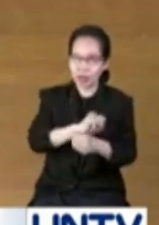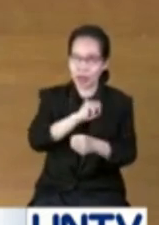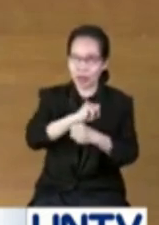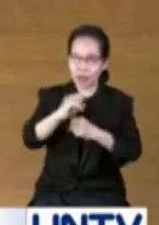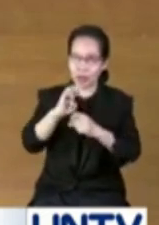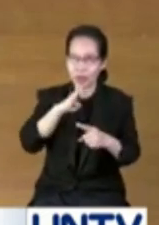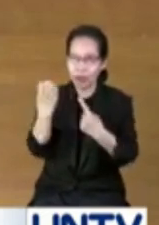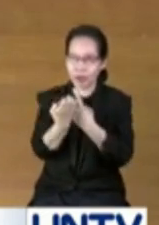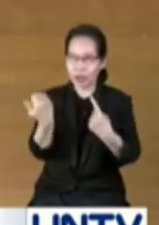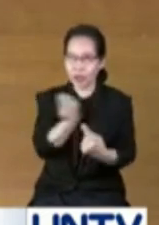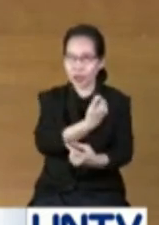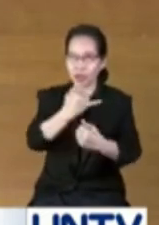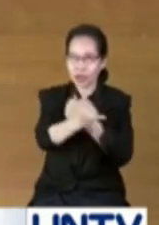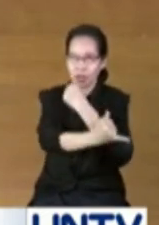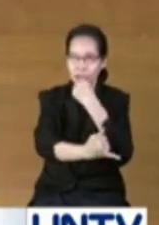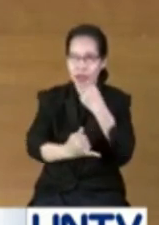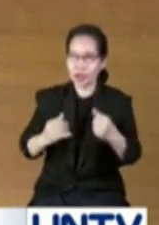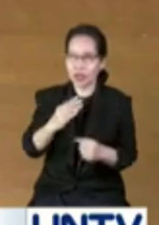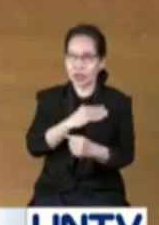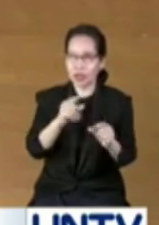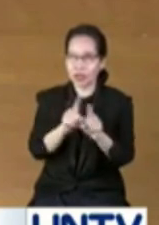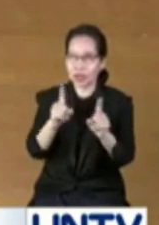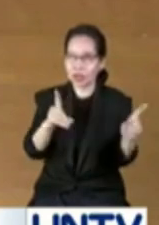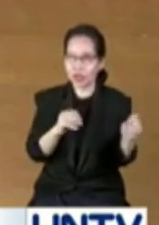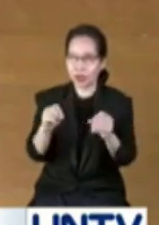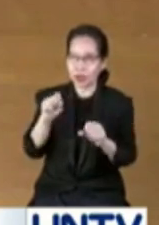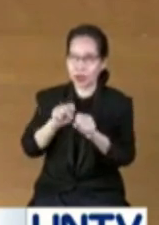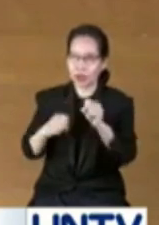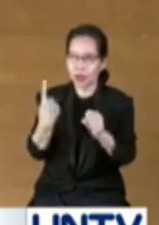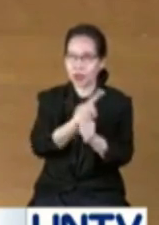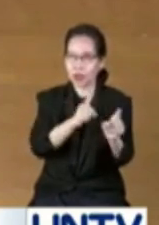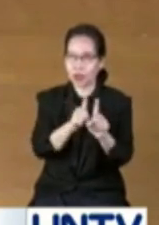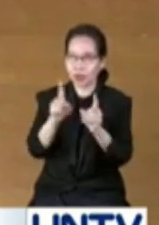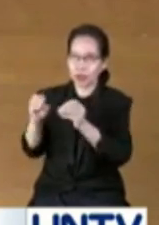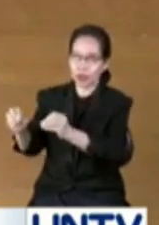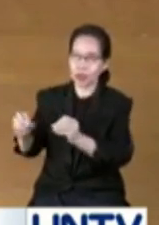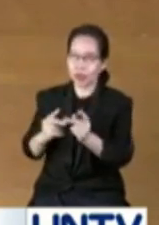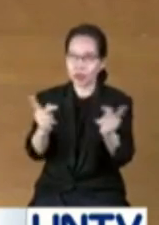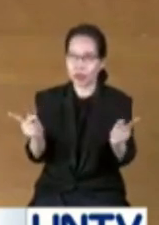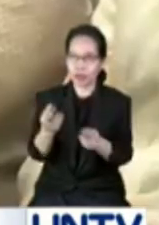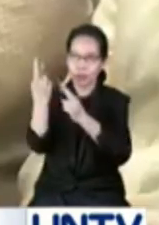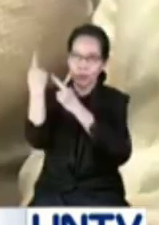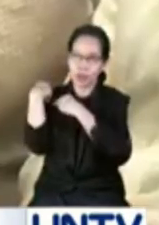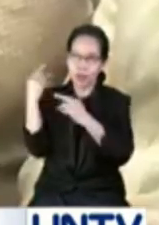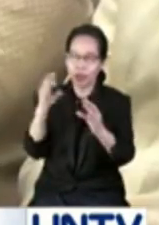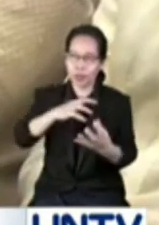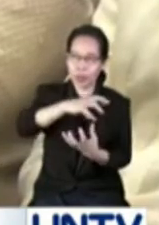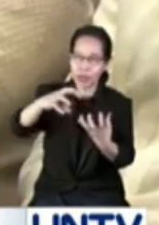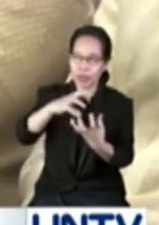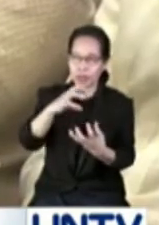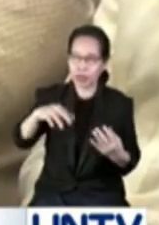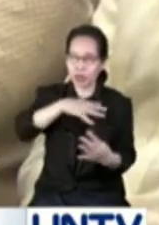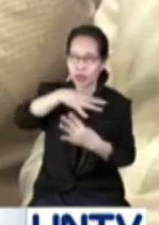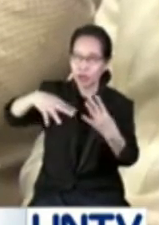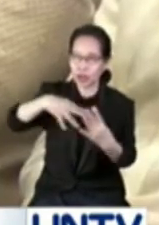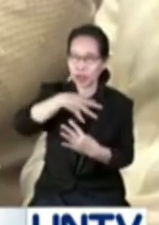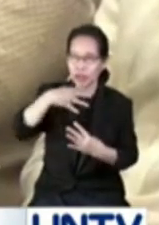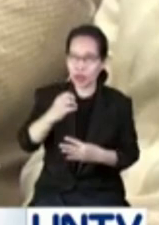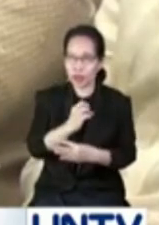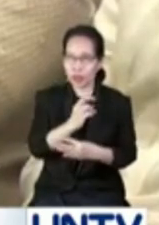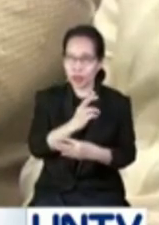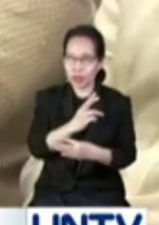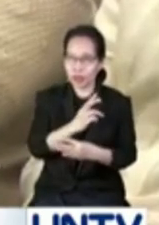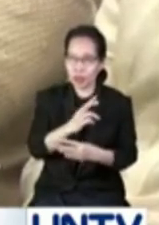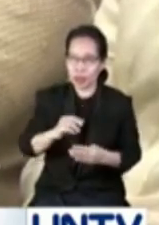countrymen. And as we do so, we are also putting in place responsive mechanisms for the social welfare, repatriation,